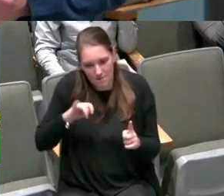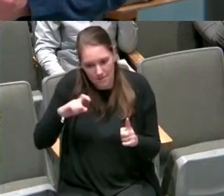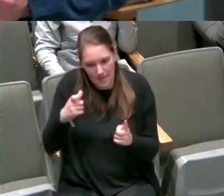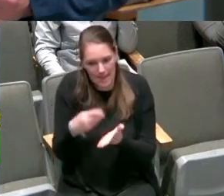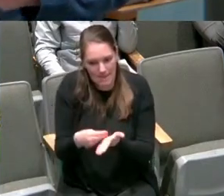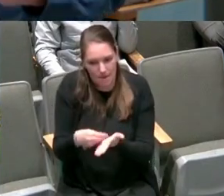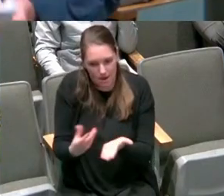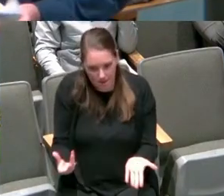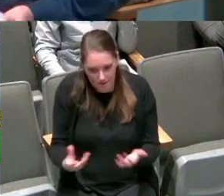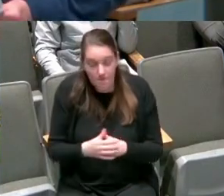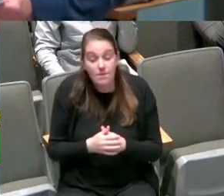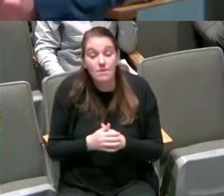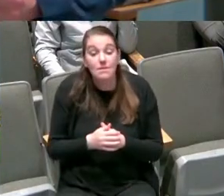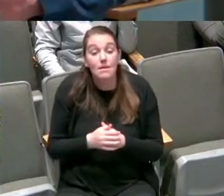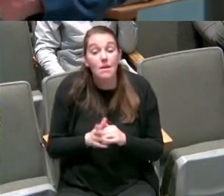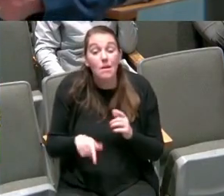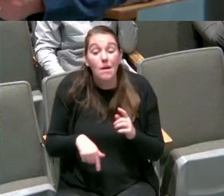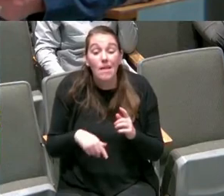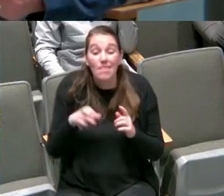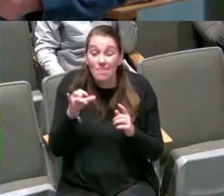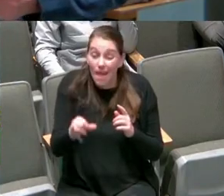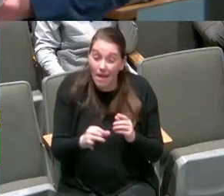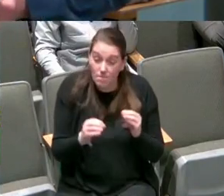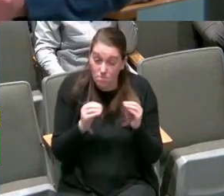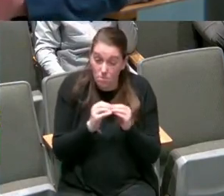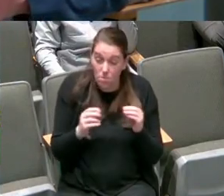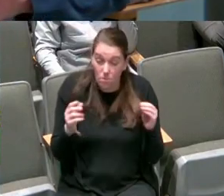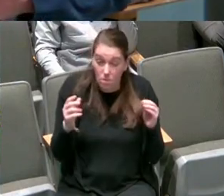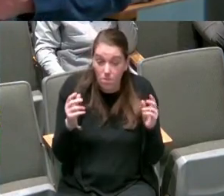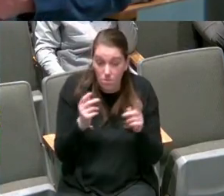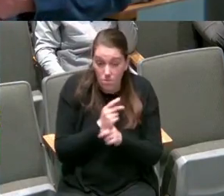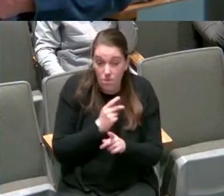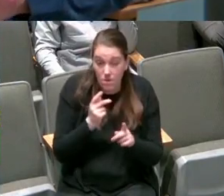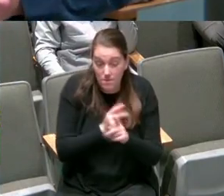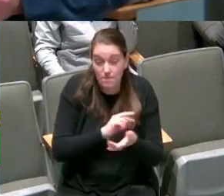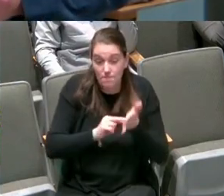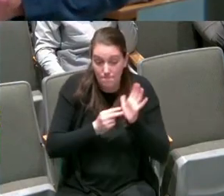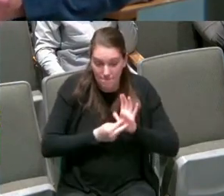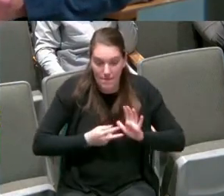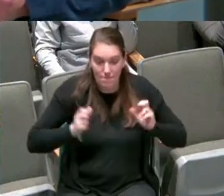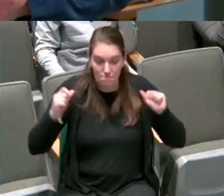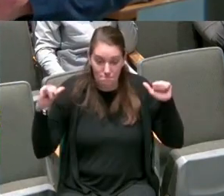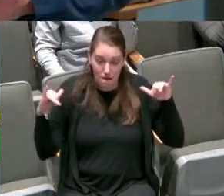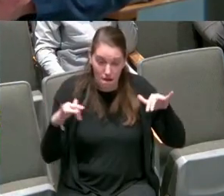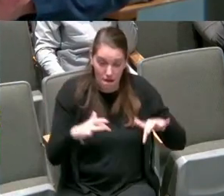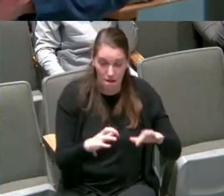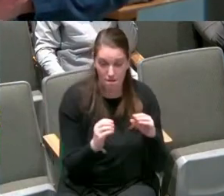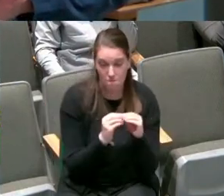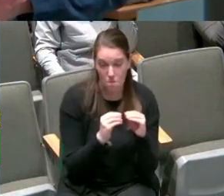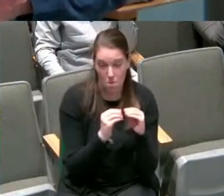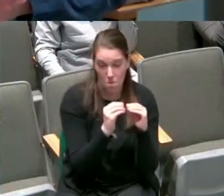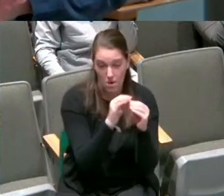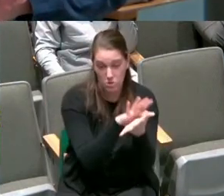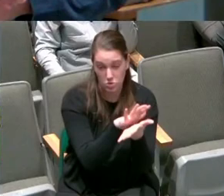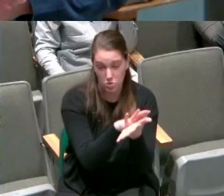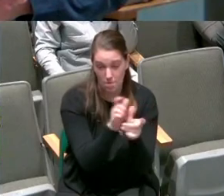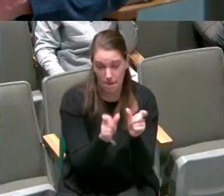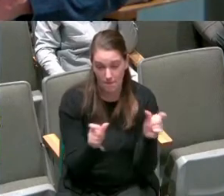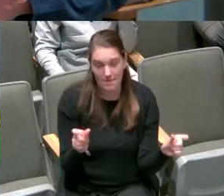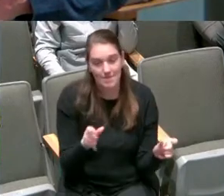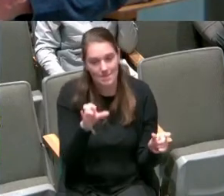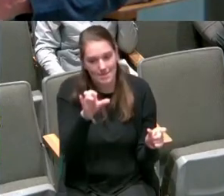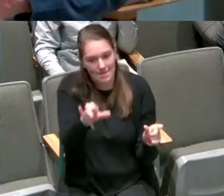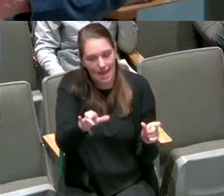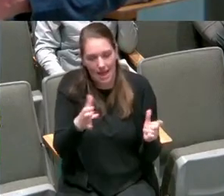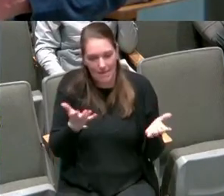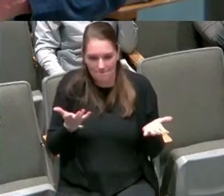tax dollars compounding and ever increasing School population and self-fulfilling